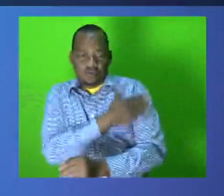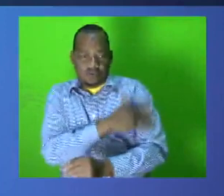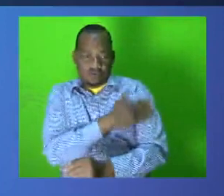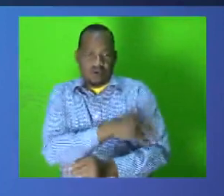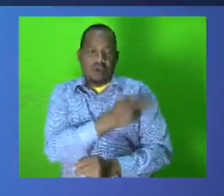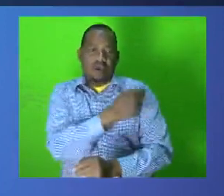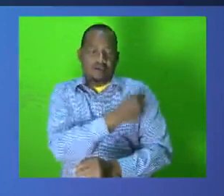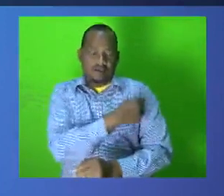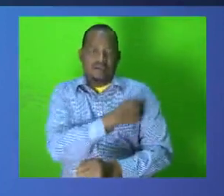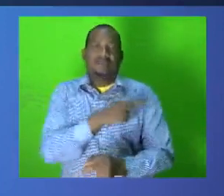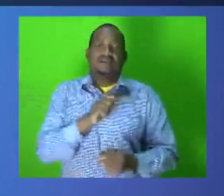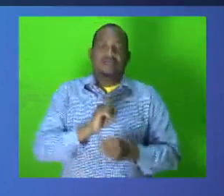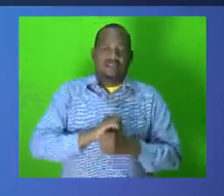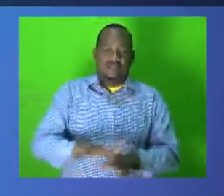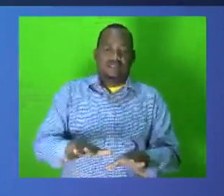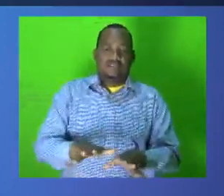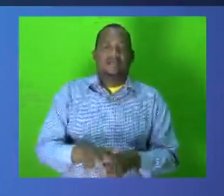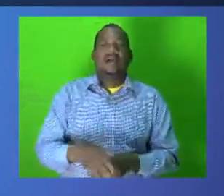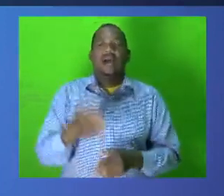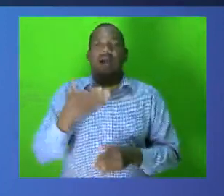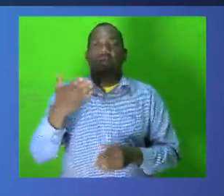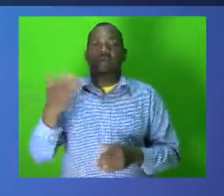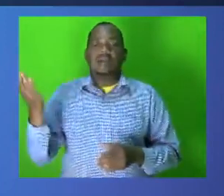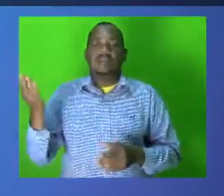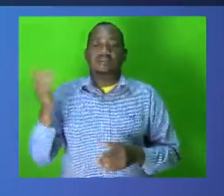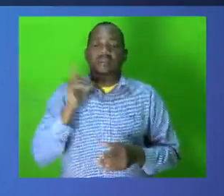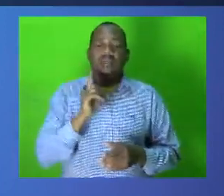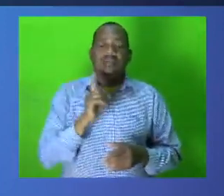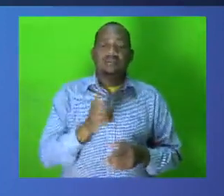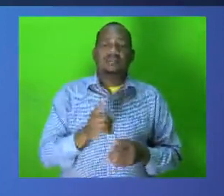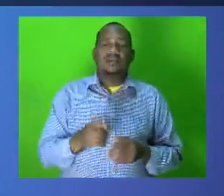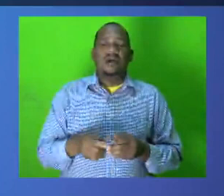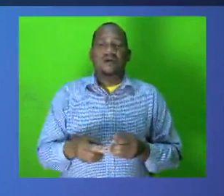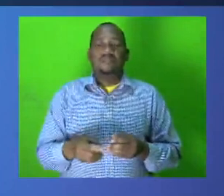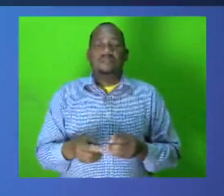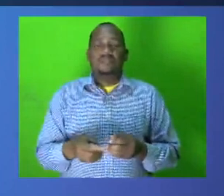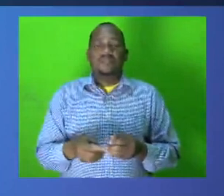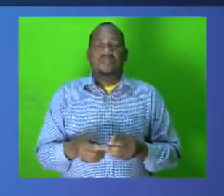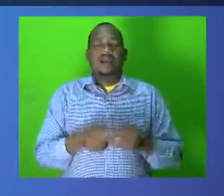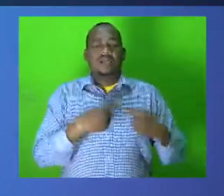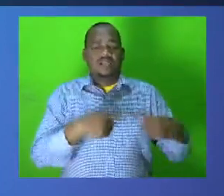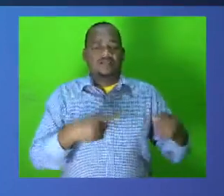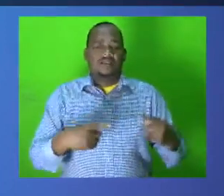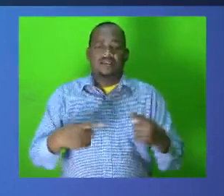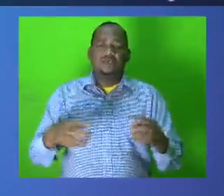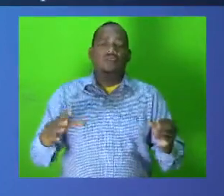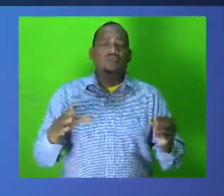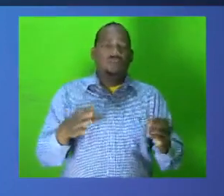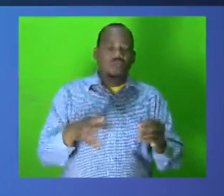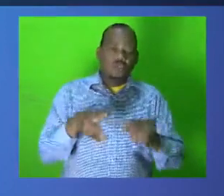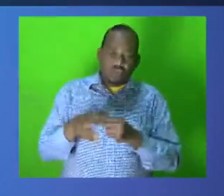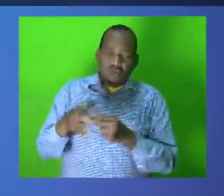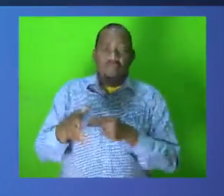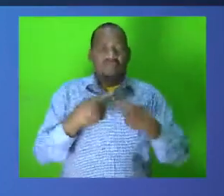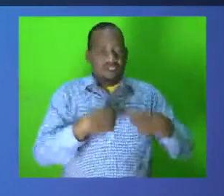political, and economic problems. Make it the person, if the person they need to make a business, they use research. My